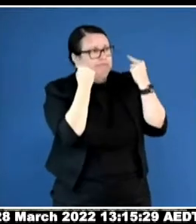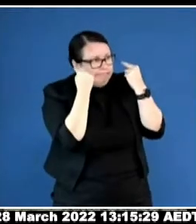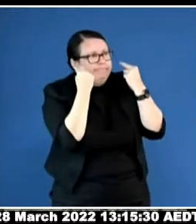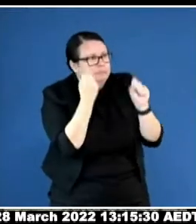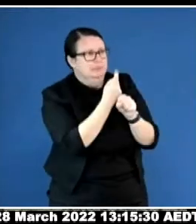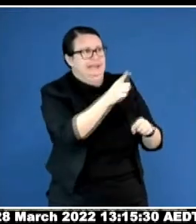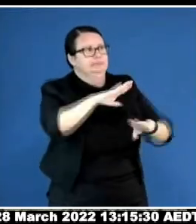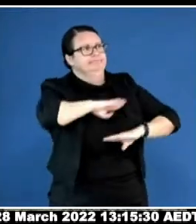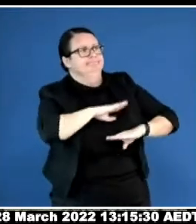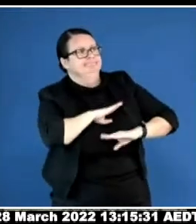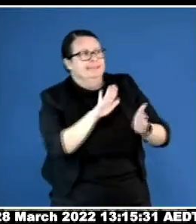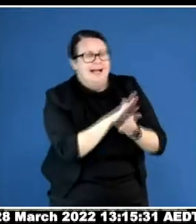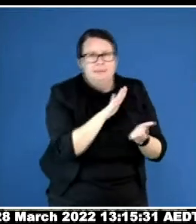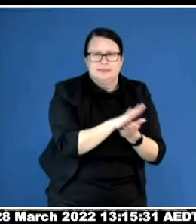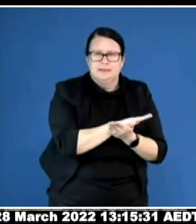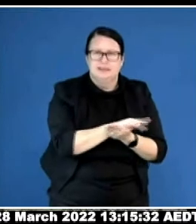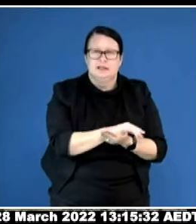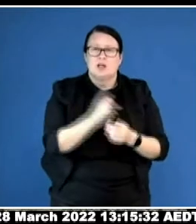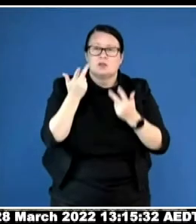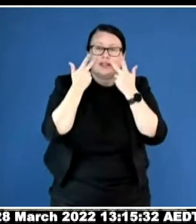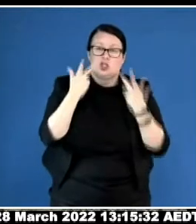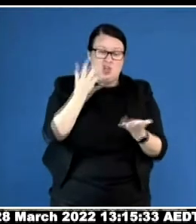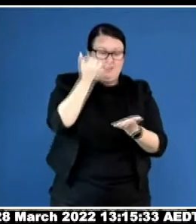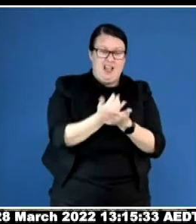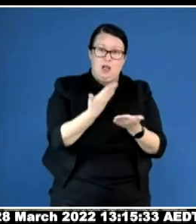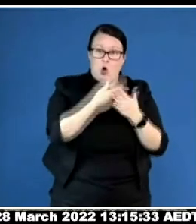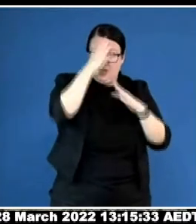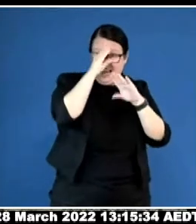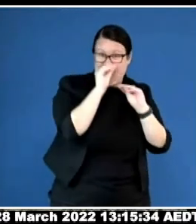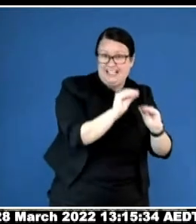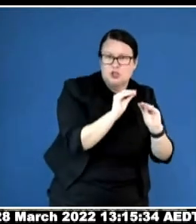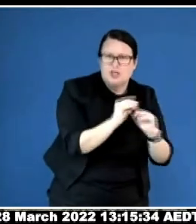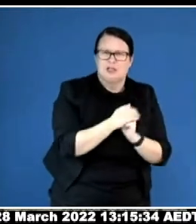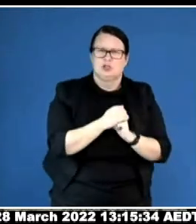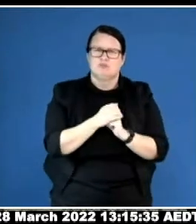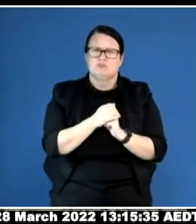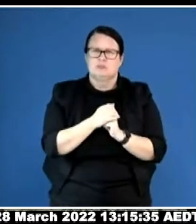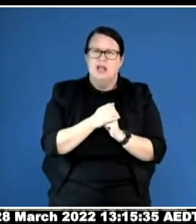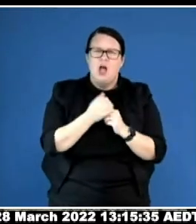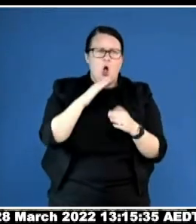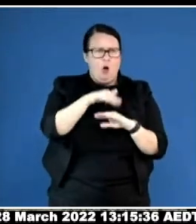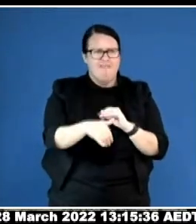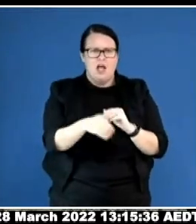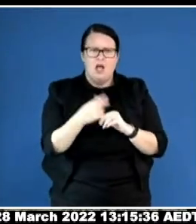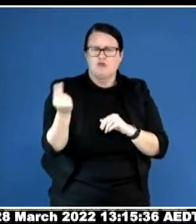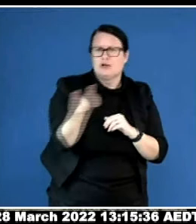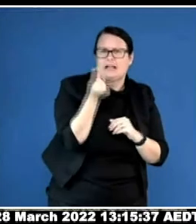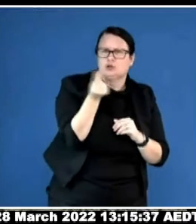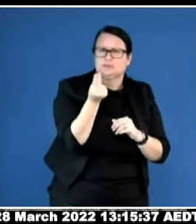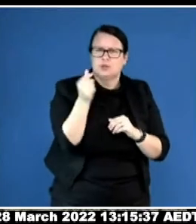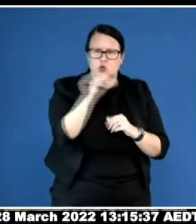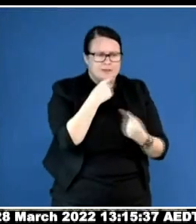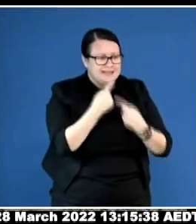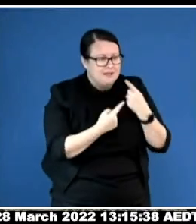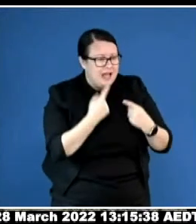our system. This is a failing of our education system, respectful relationships, where we're talking to women and girls around what is and is